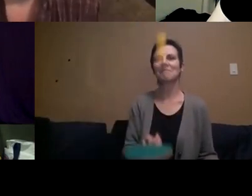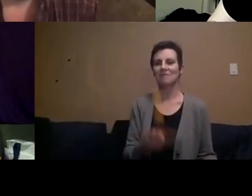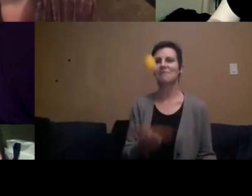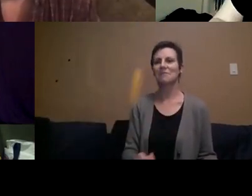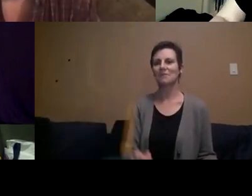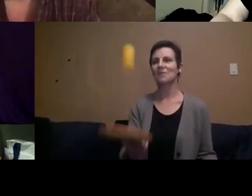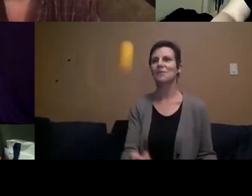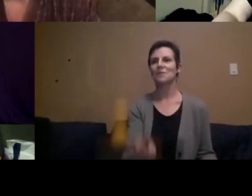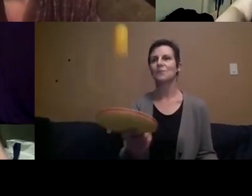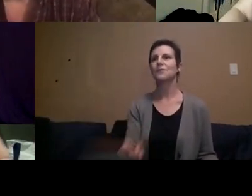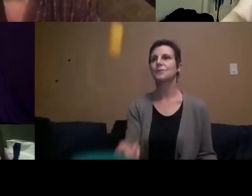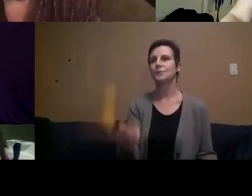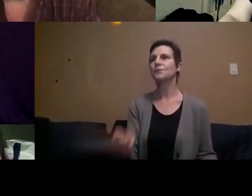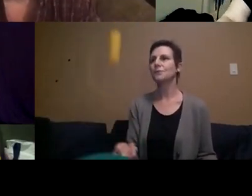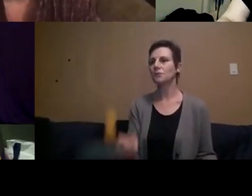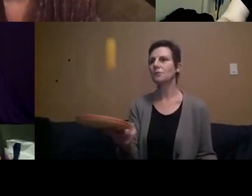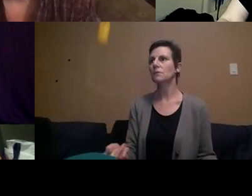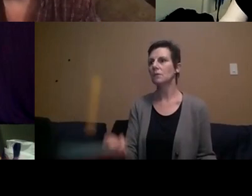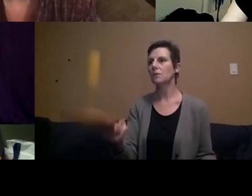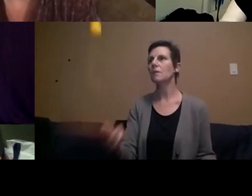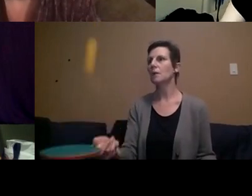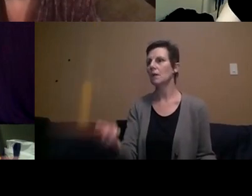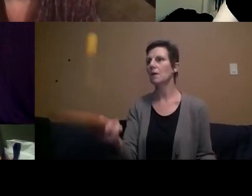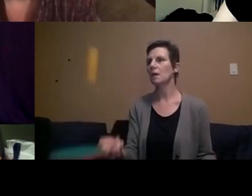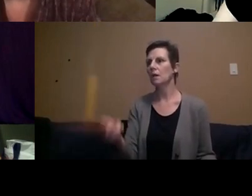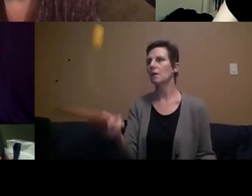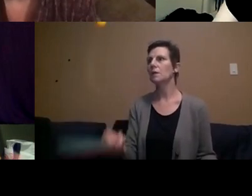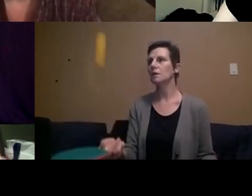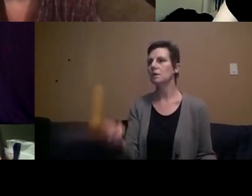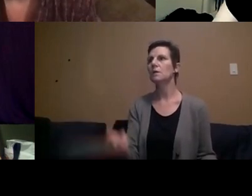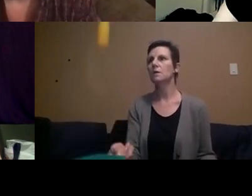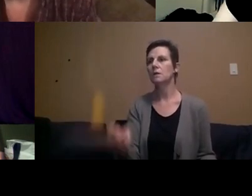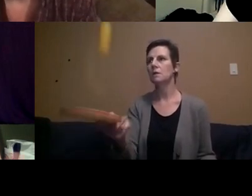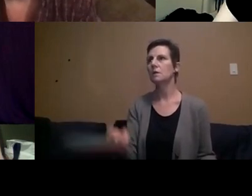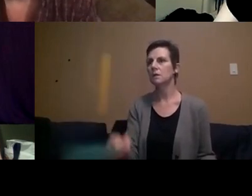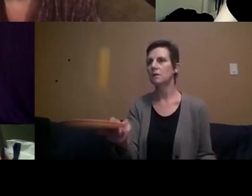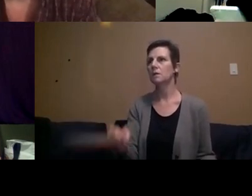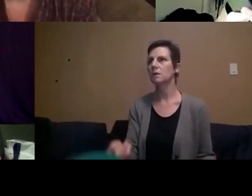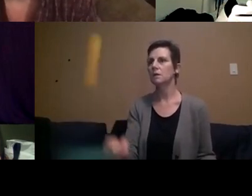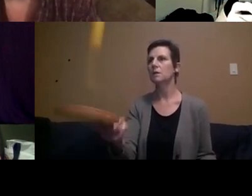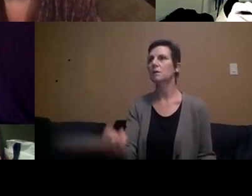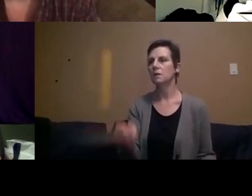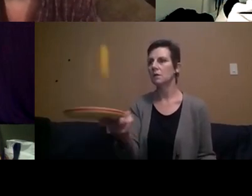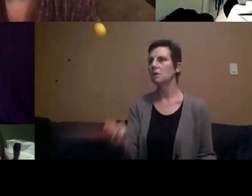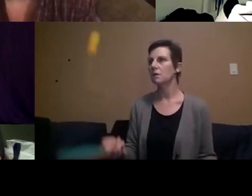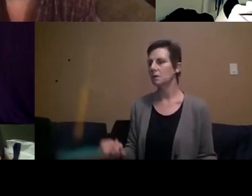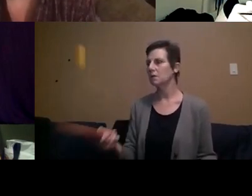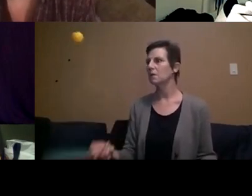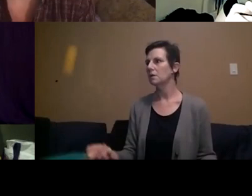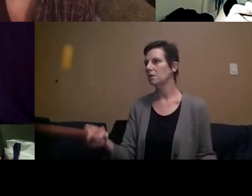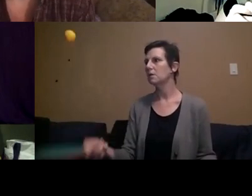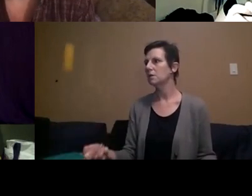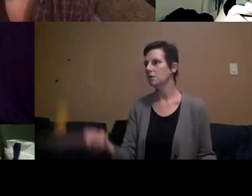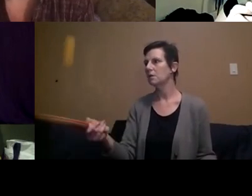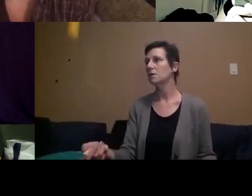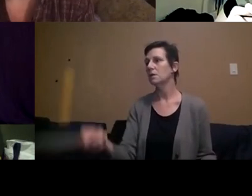This wouldn't all be on my shoulders if you stayed half as engaged with company news as the news on your phone. If it's all on